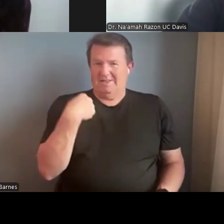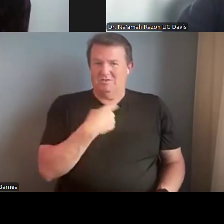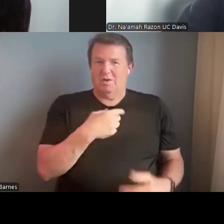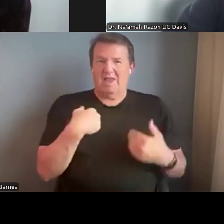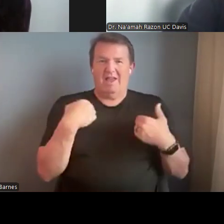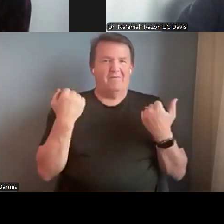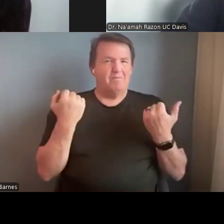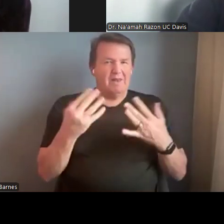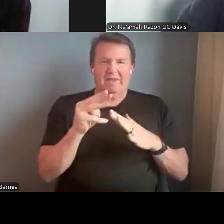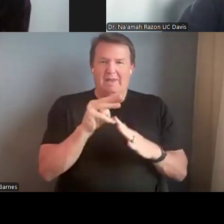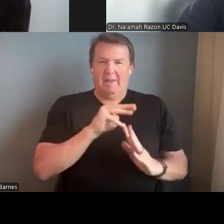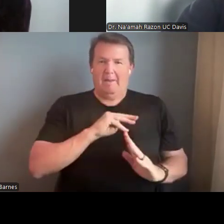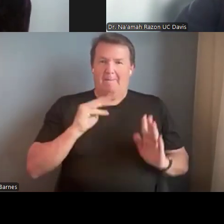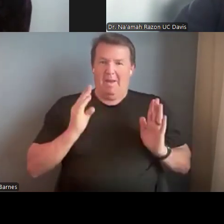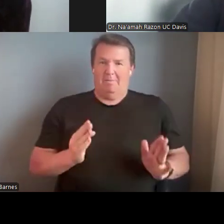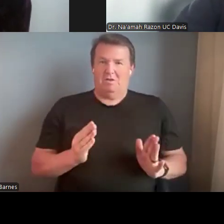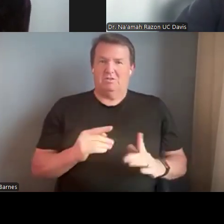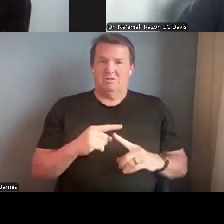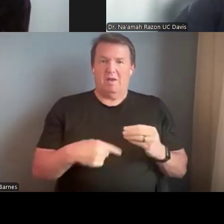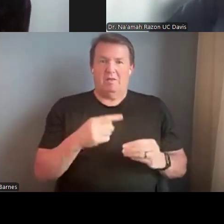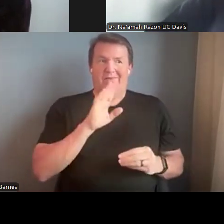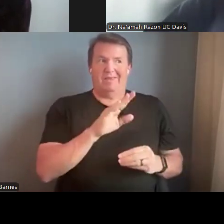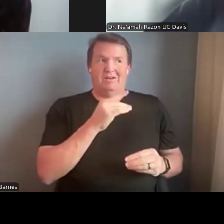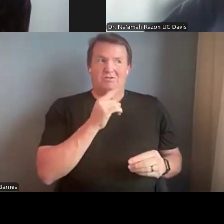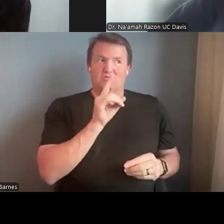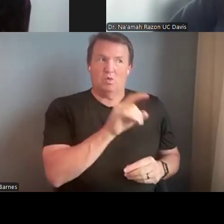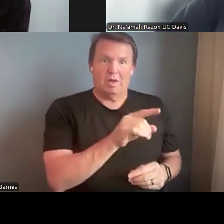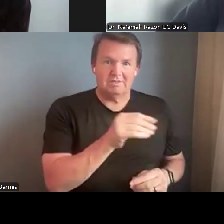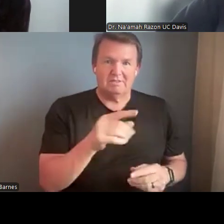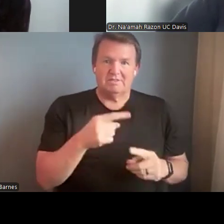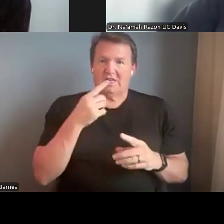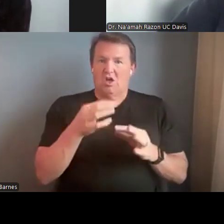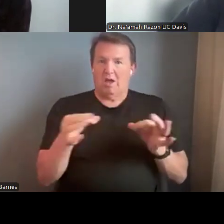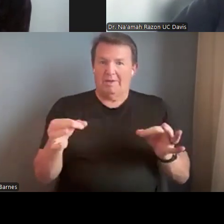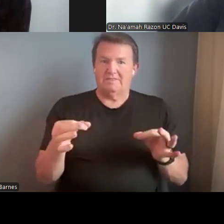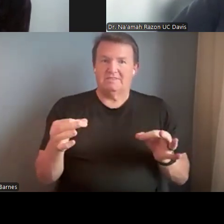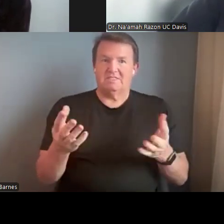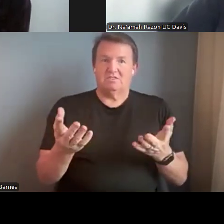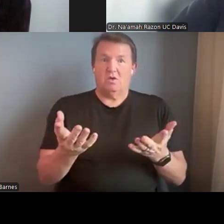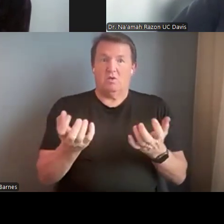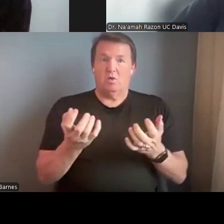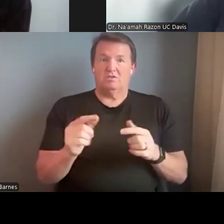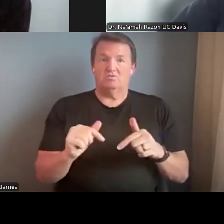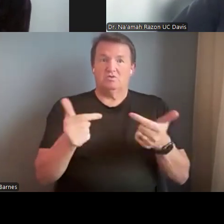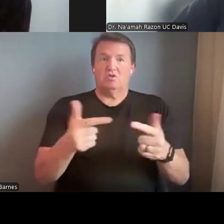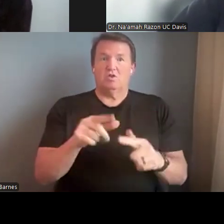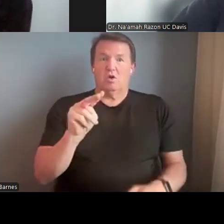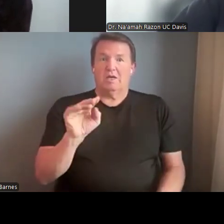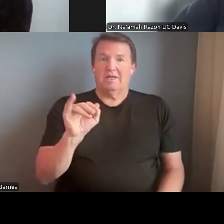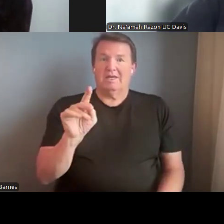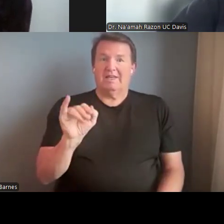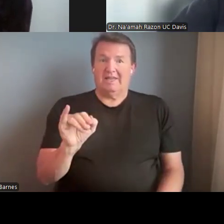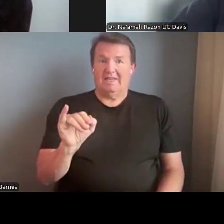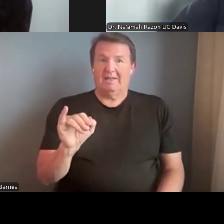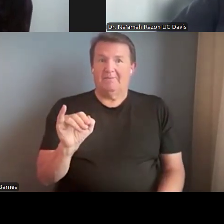from about their questions and comments on this. So I'm happy to turn it over to Nikki. Welcome, Nikki. Thank you.